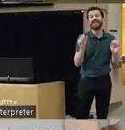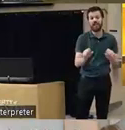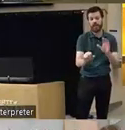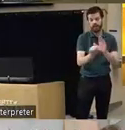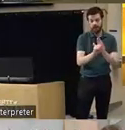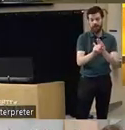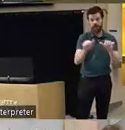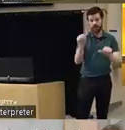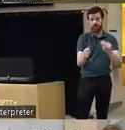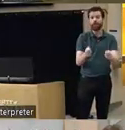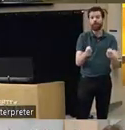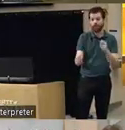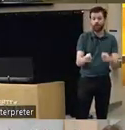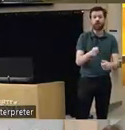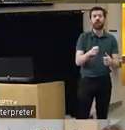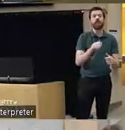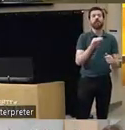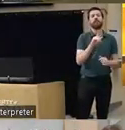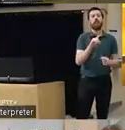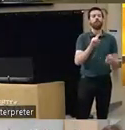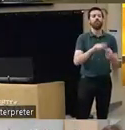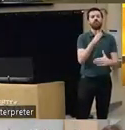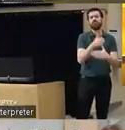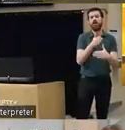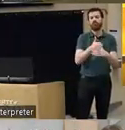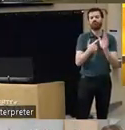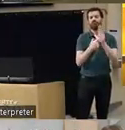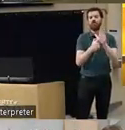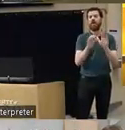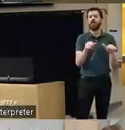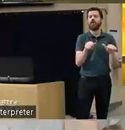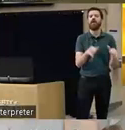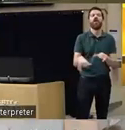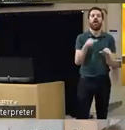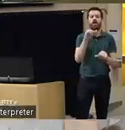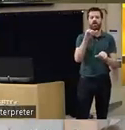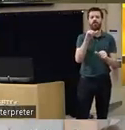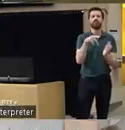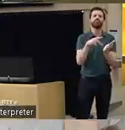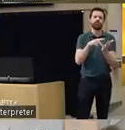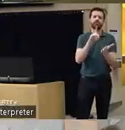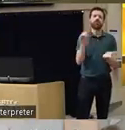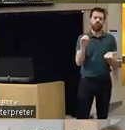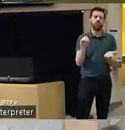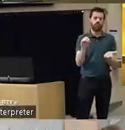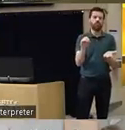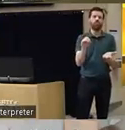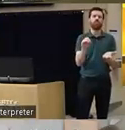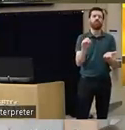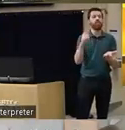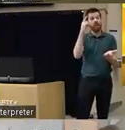and manage mild to moderate presentations of common psychiatric disorders. And the idea is that child and